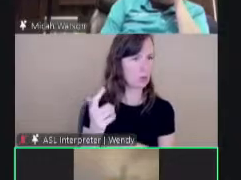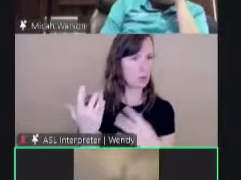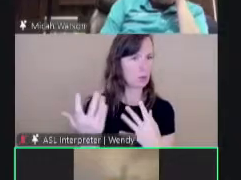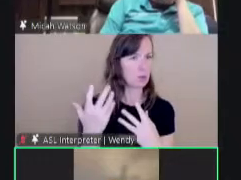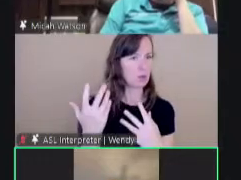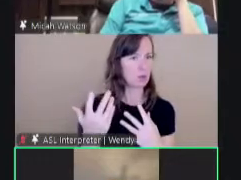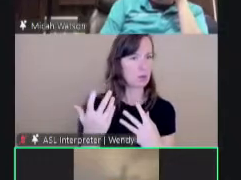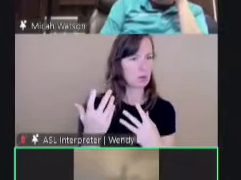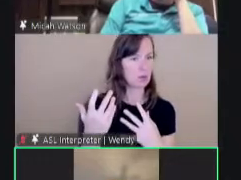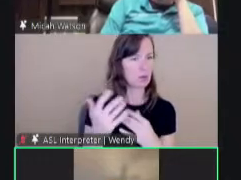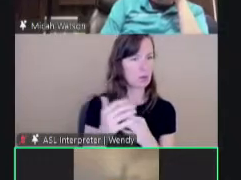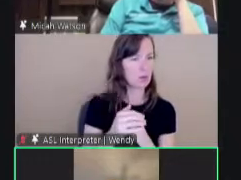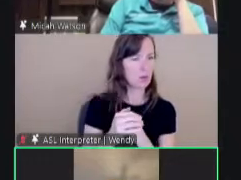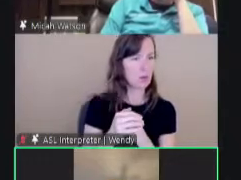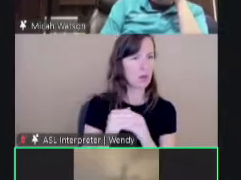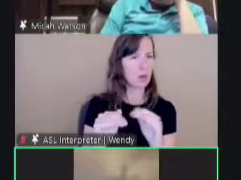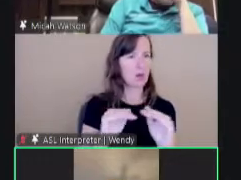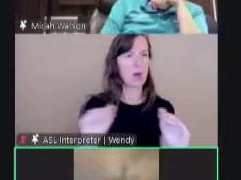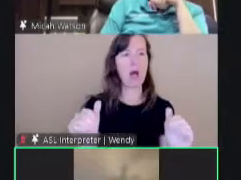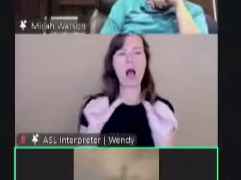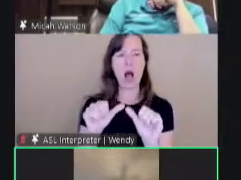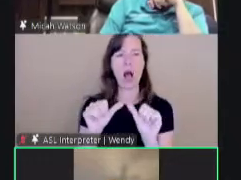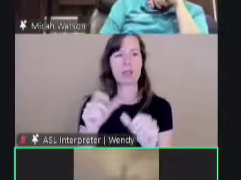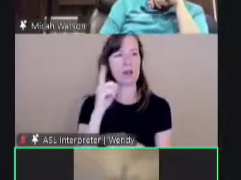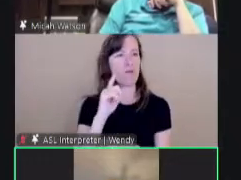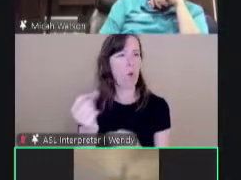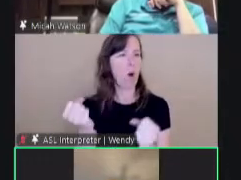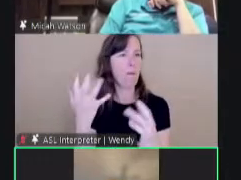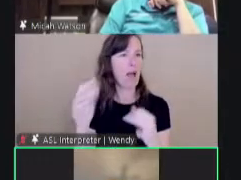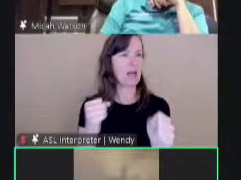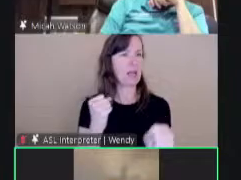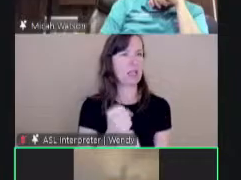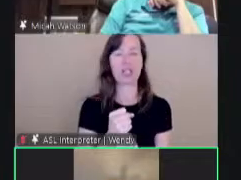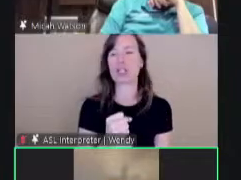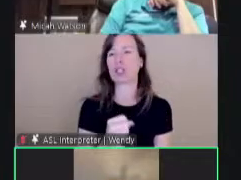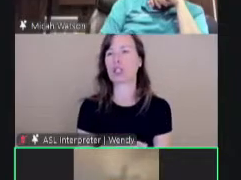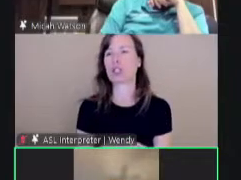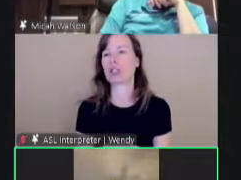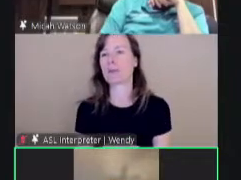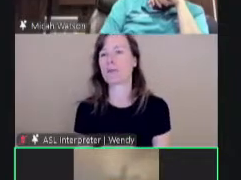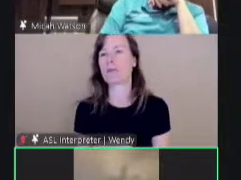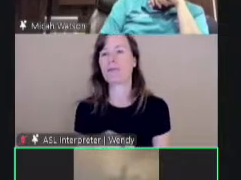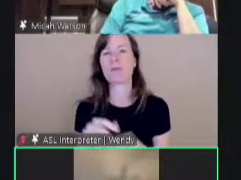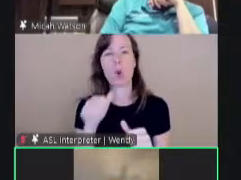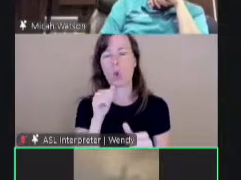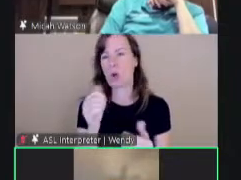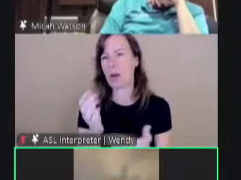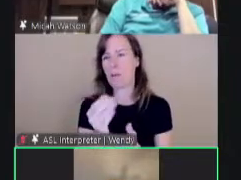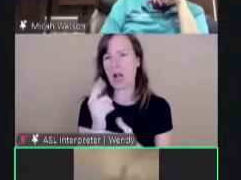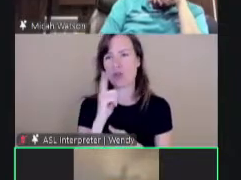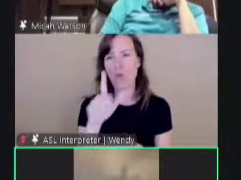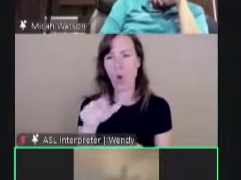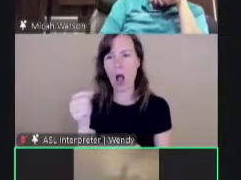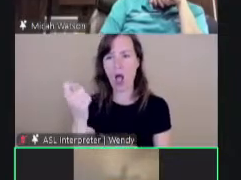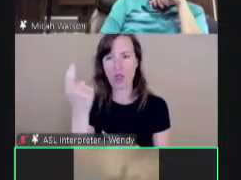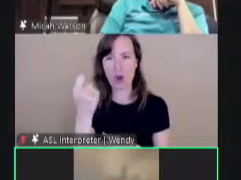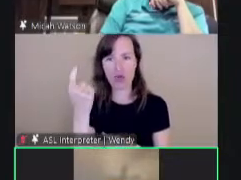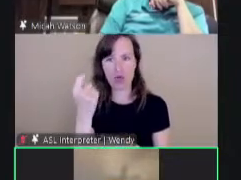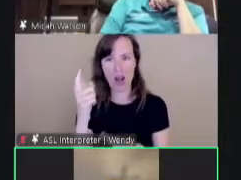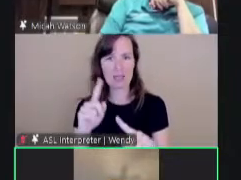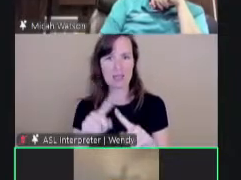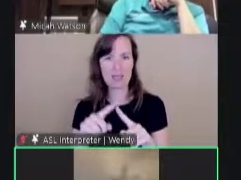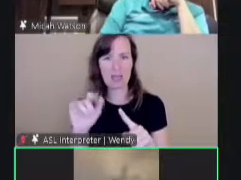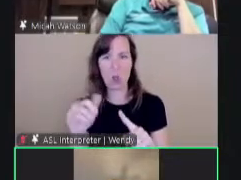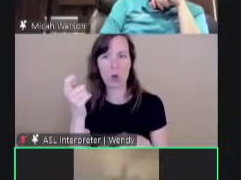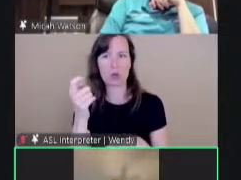years. We did not budget for any other grants until such time those grants are awarded to you. Then we